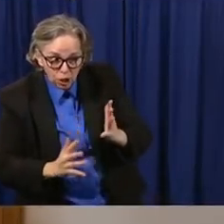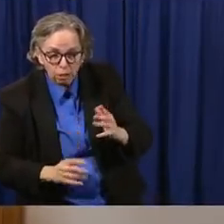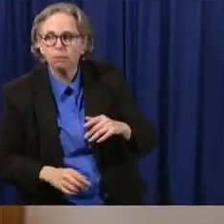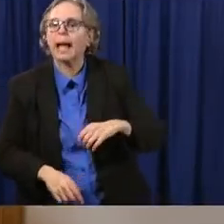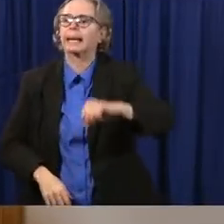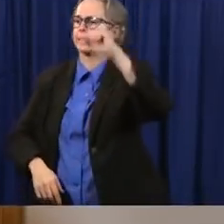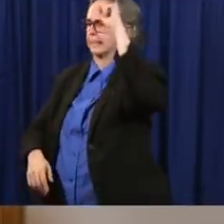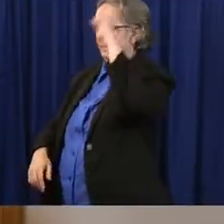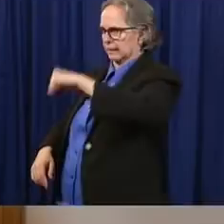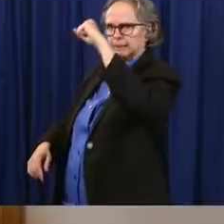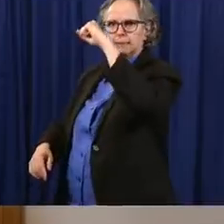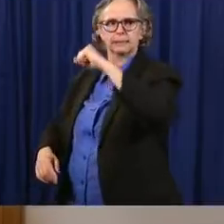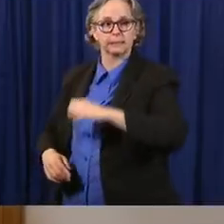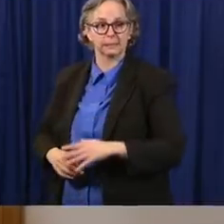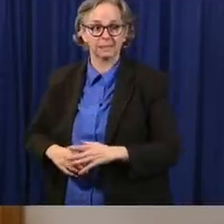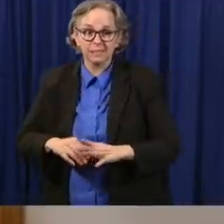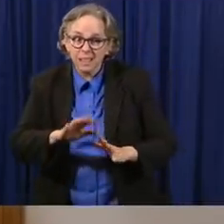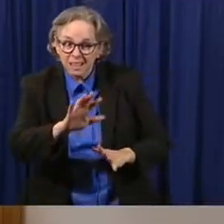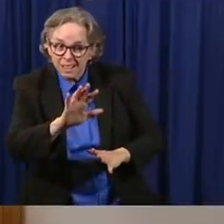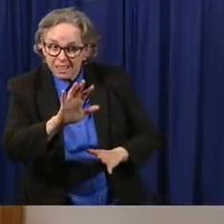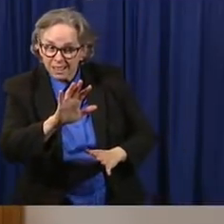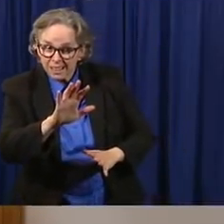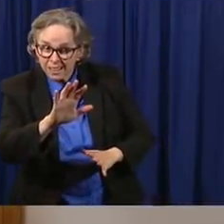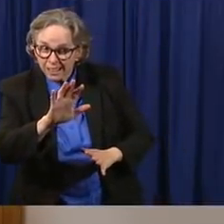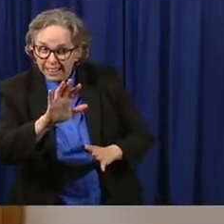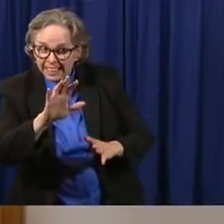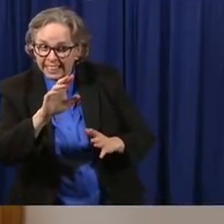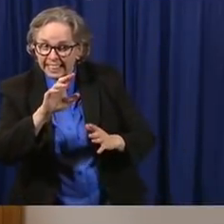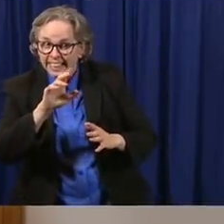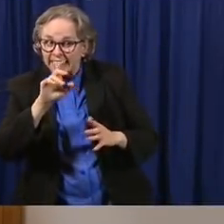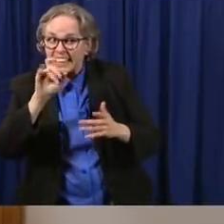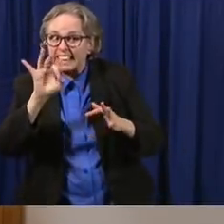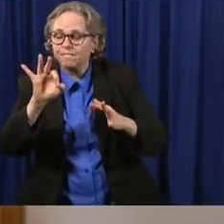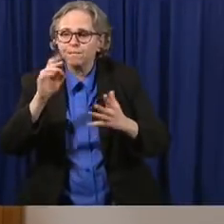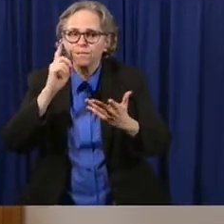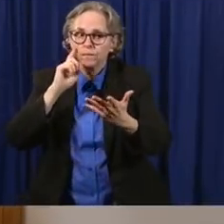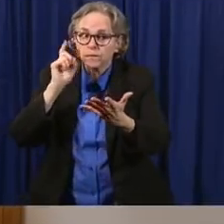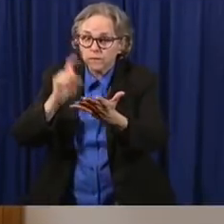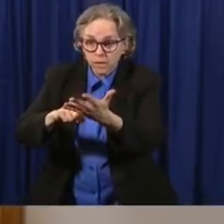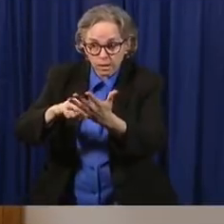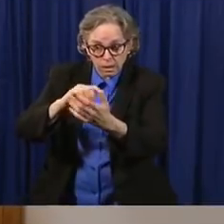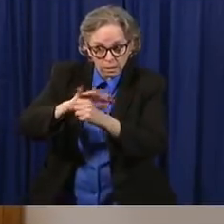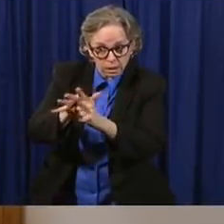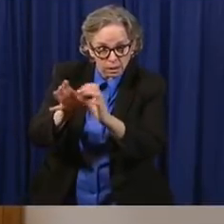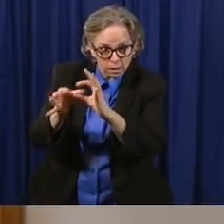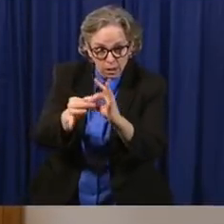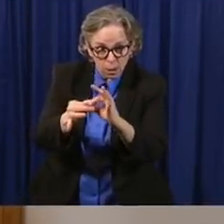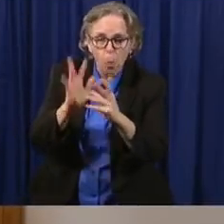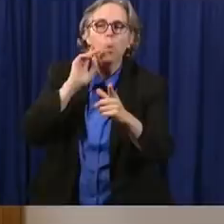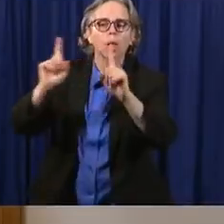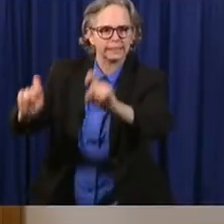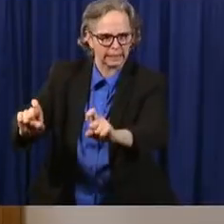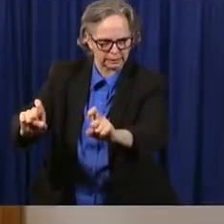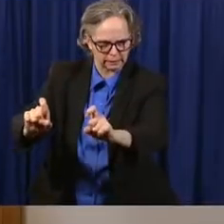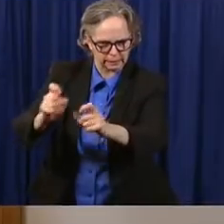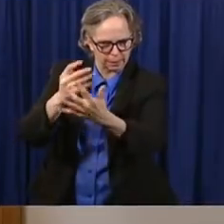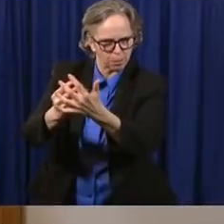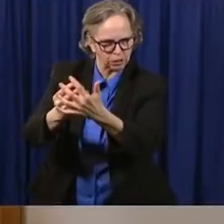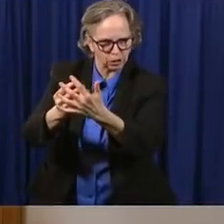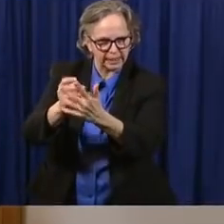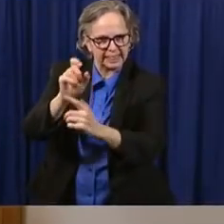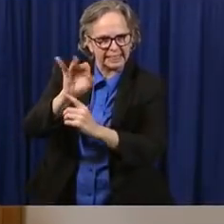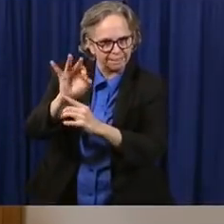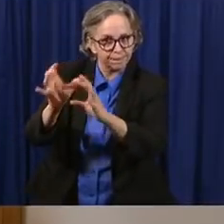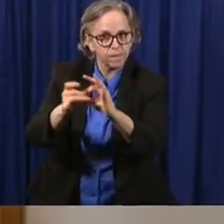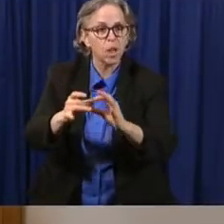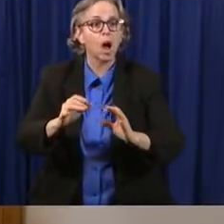those prisons where we have already determined it. And we've been working with our